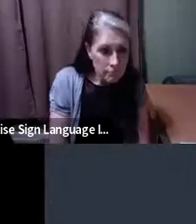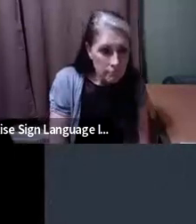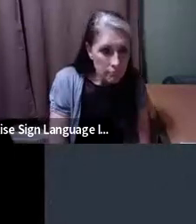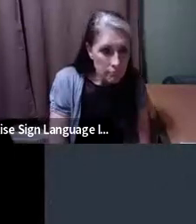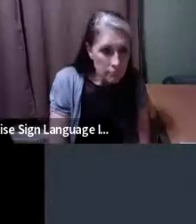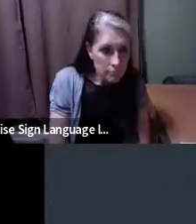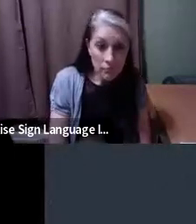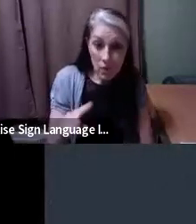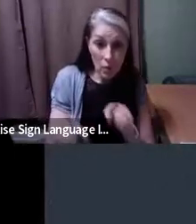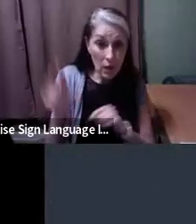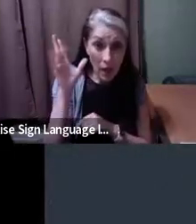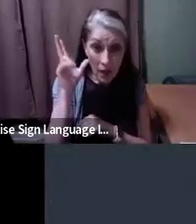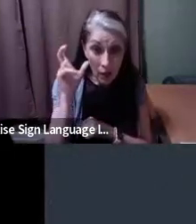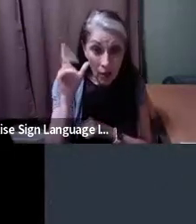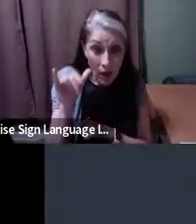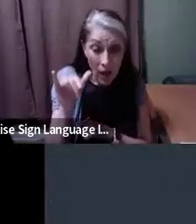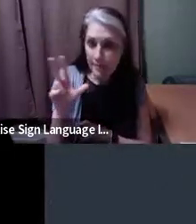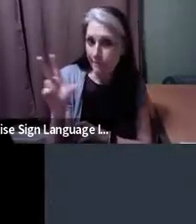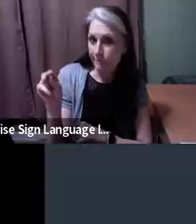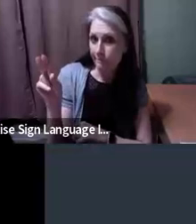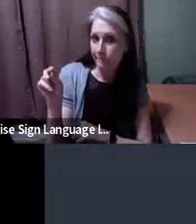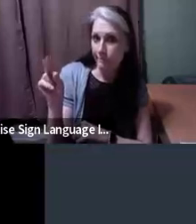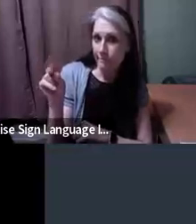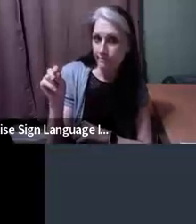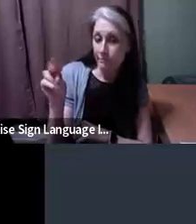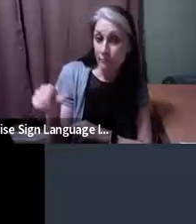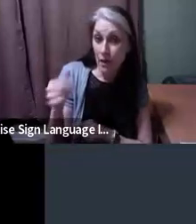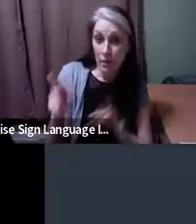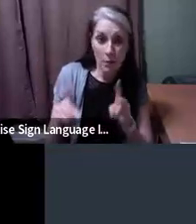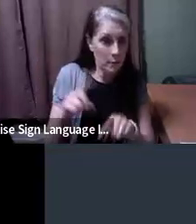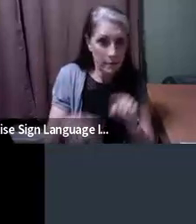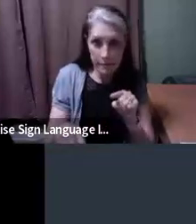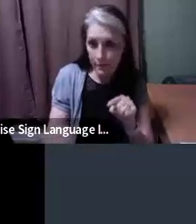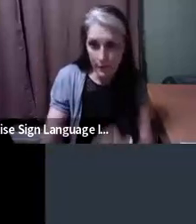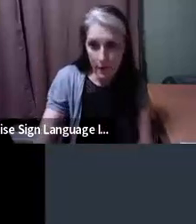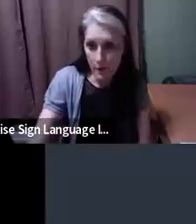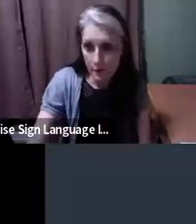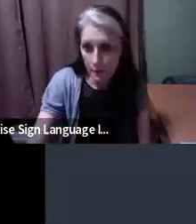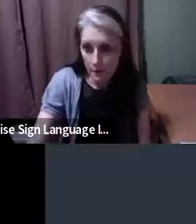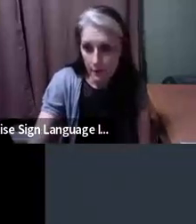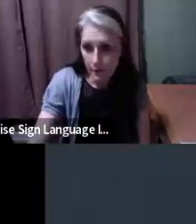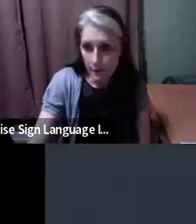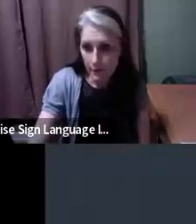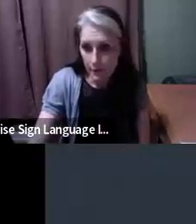You cannot hear that? No. Can other people not hear that?